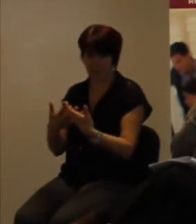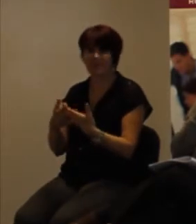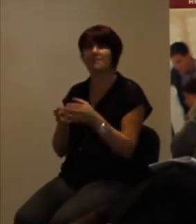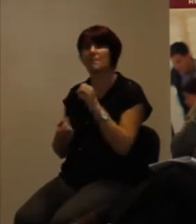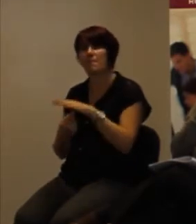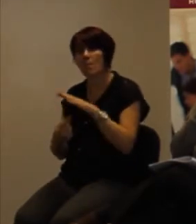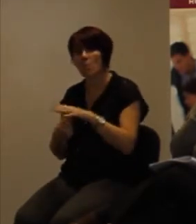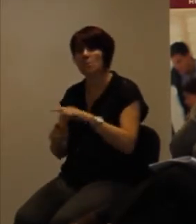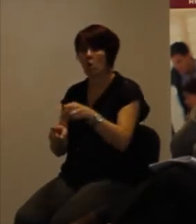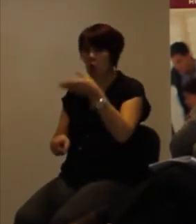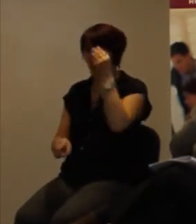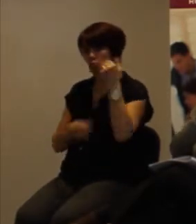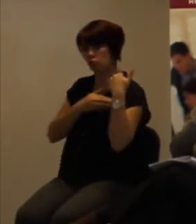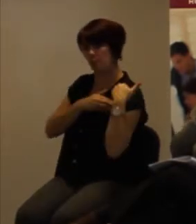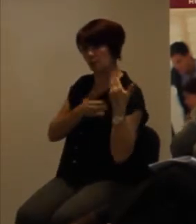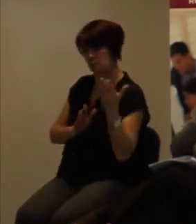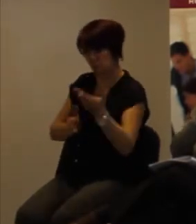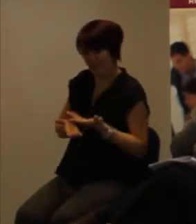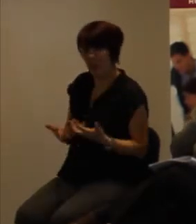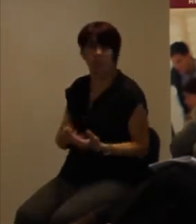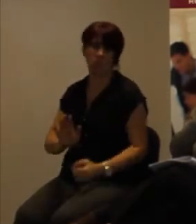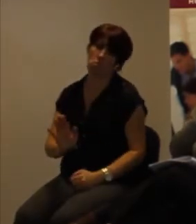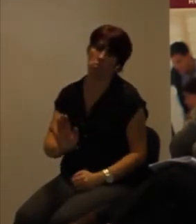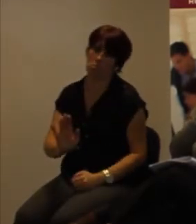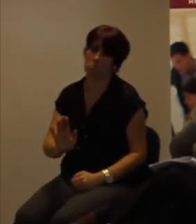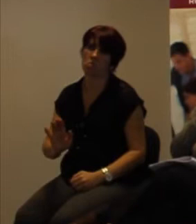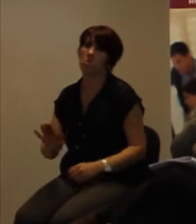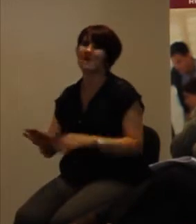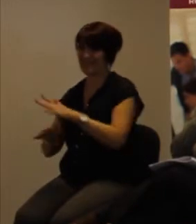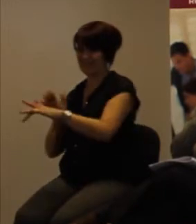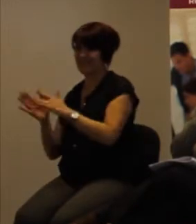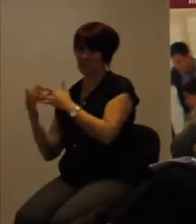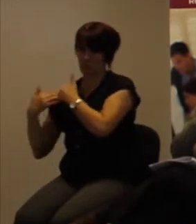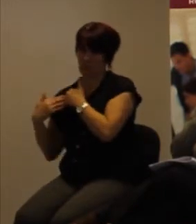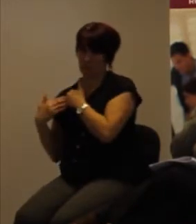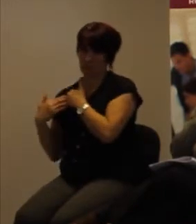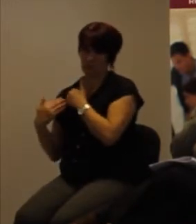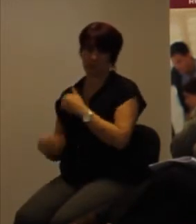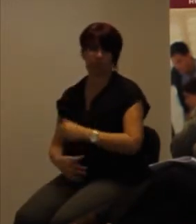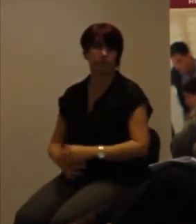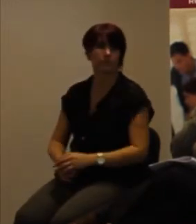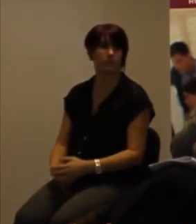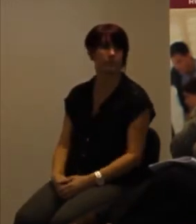should not be responsible for providing equipment for the reasonable adjustment. You should be responsible for that.